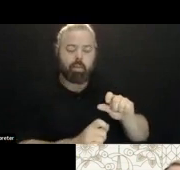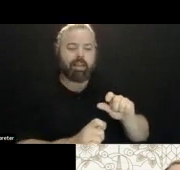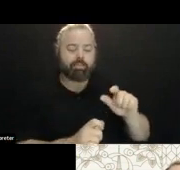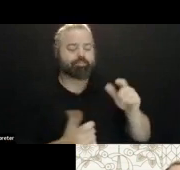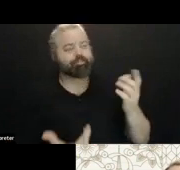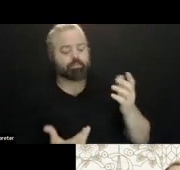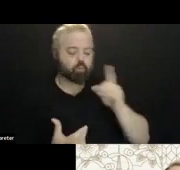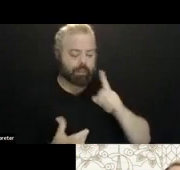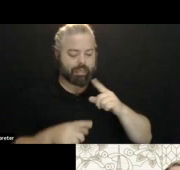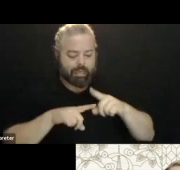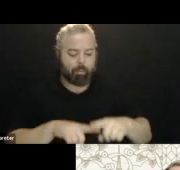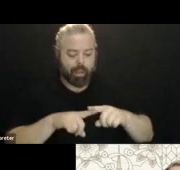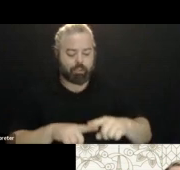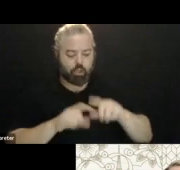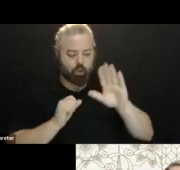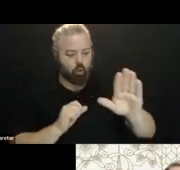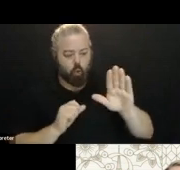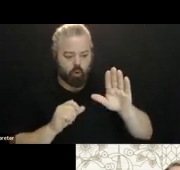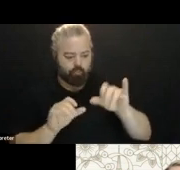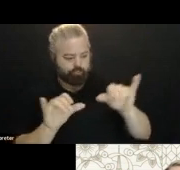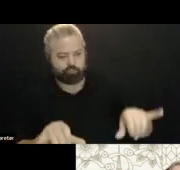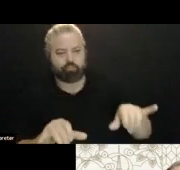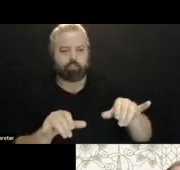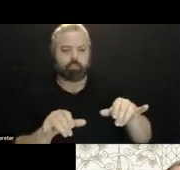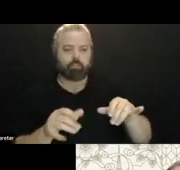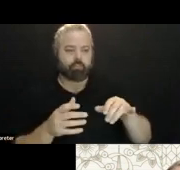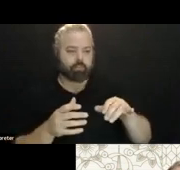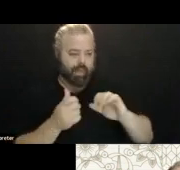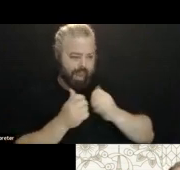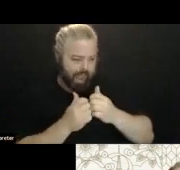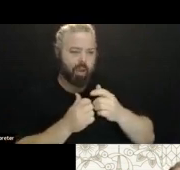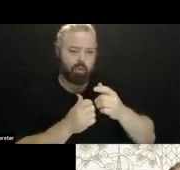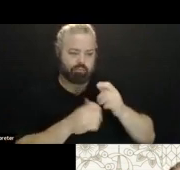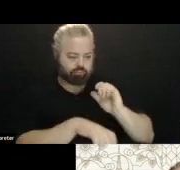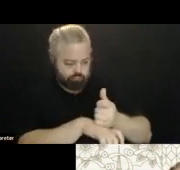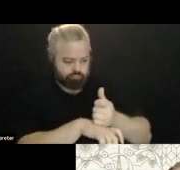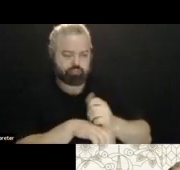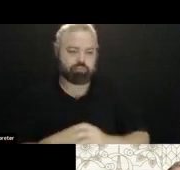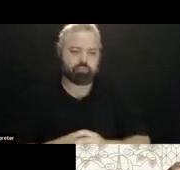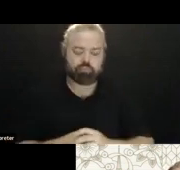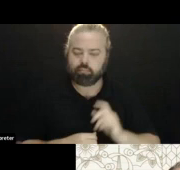depend on the platform and how that text is formatted.